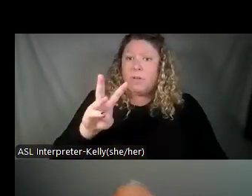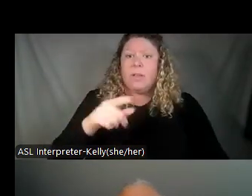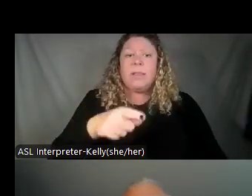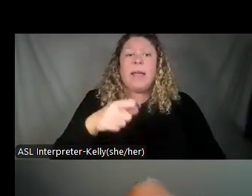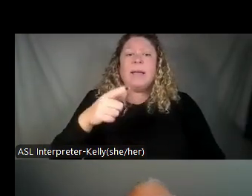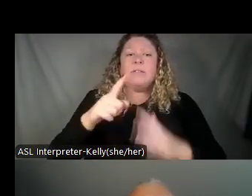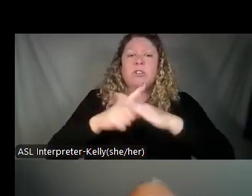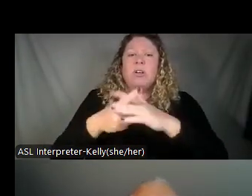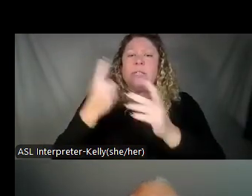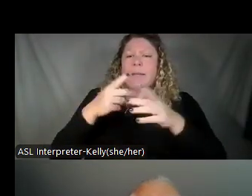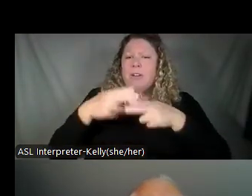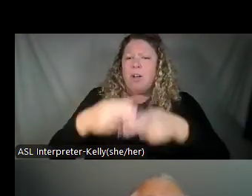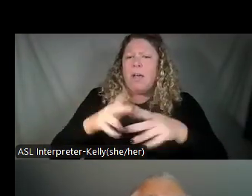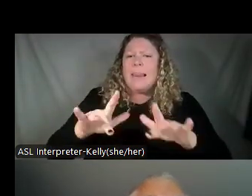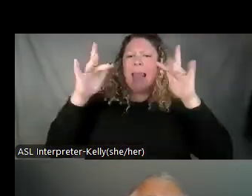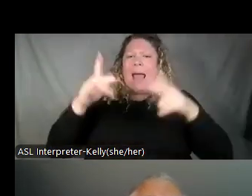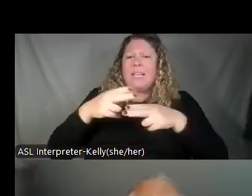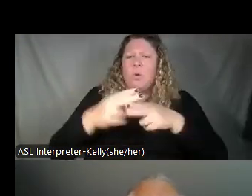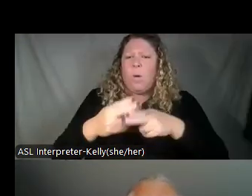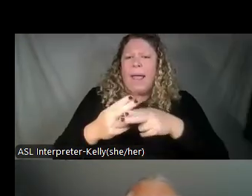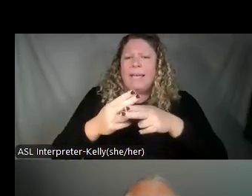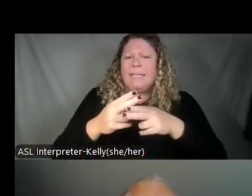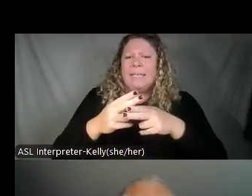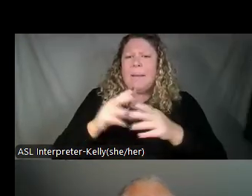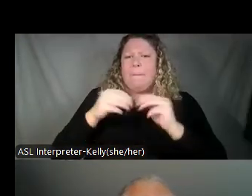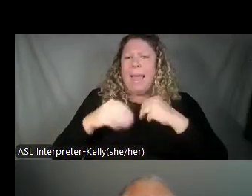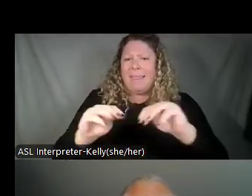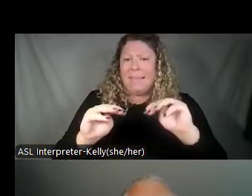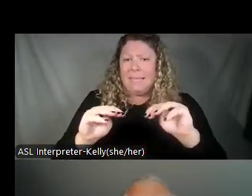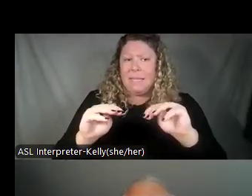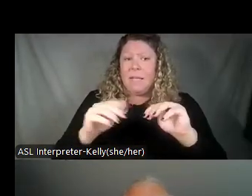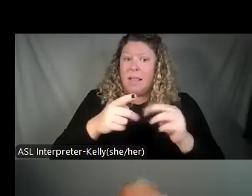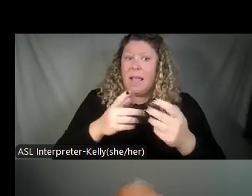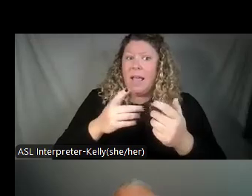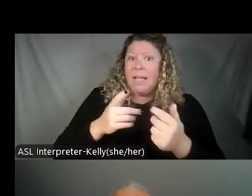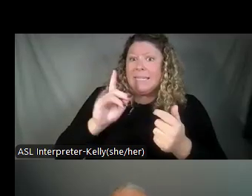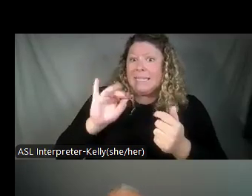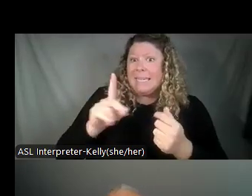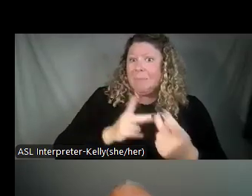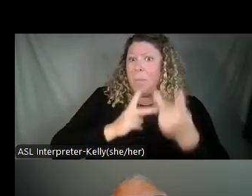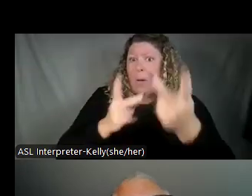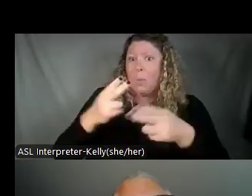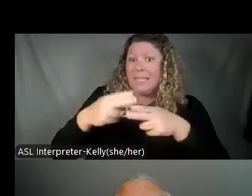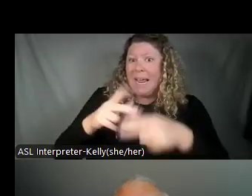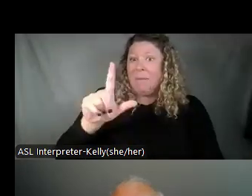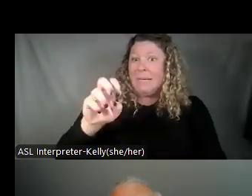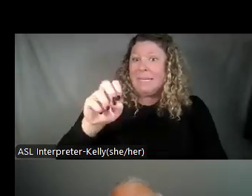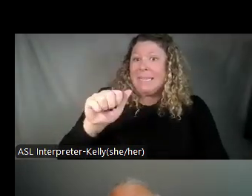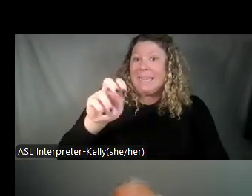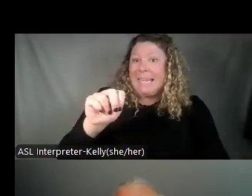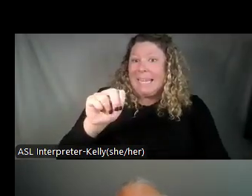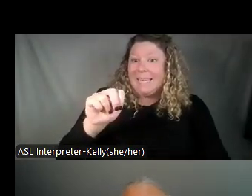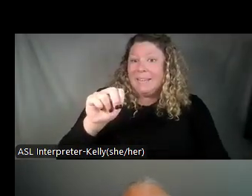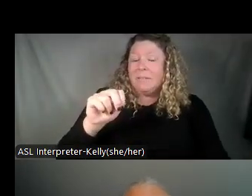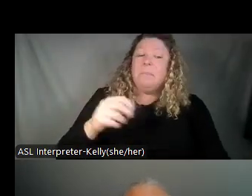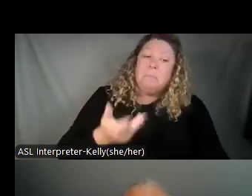methods. And in fact, lean was one of the proposed names for this. At one point, lean was brought up. And lean is